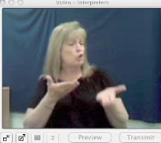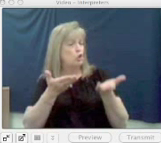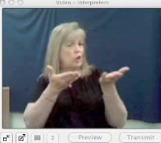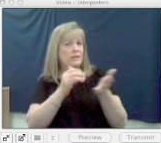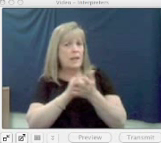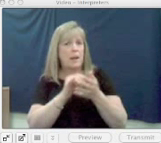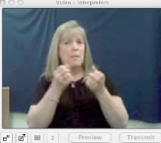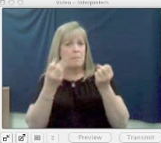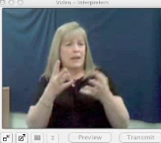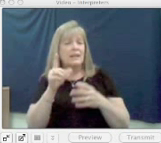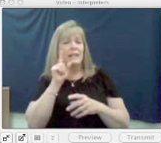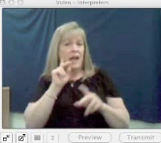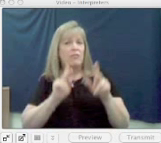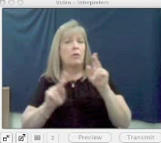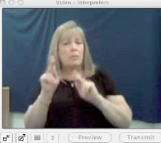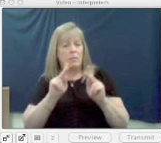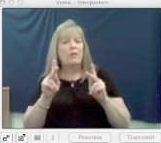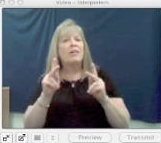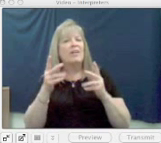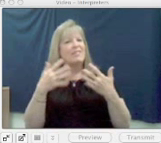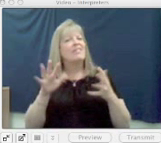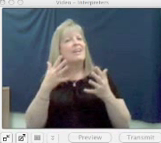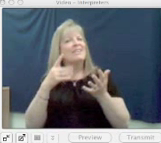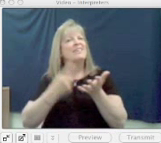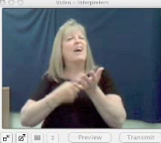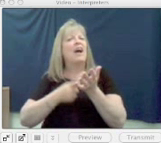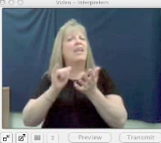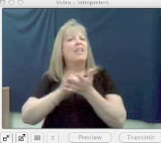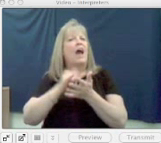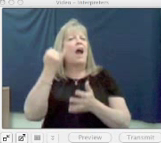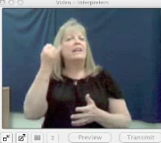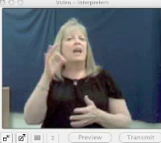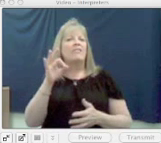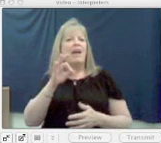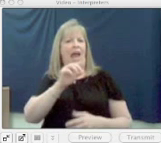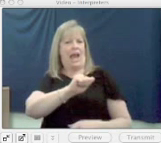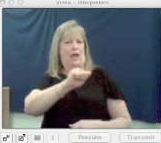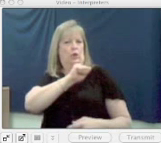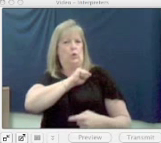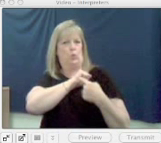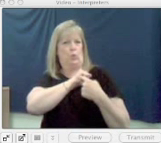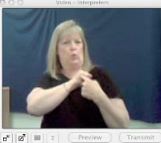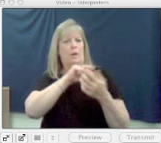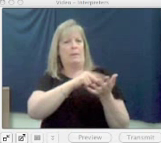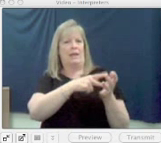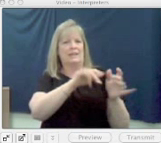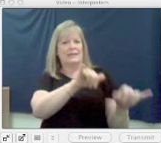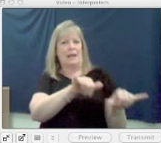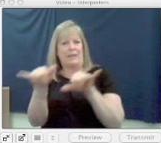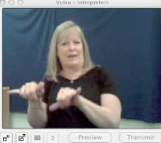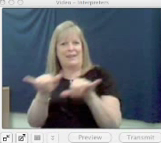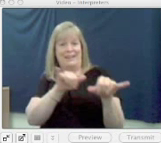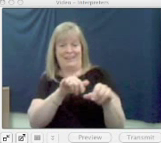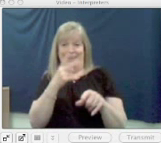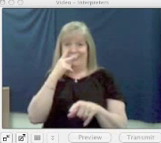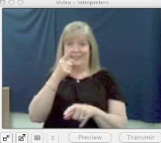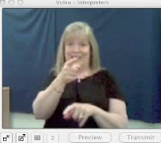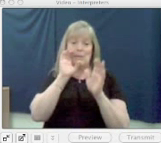have used the concept of attitude to explain the same thing. You see here the same